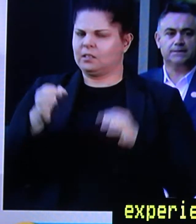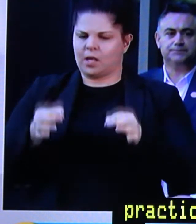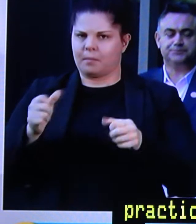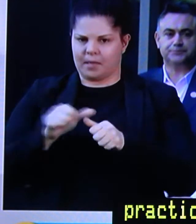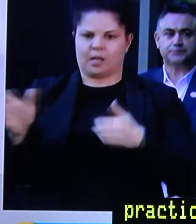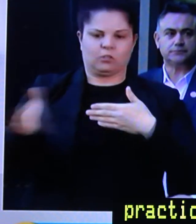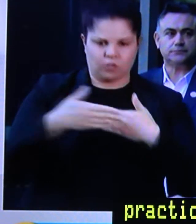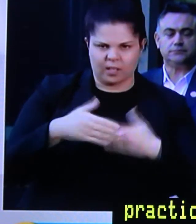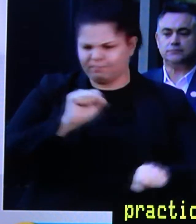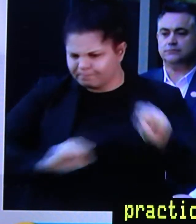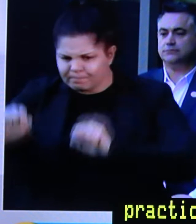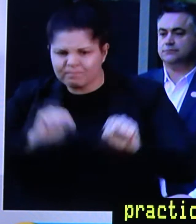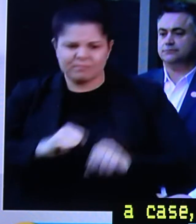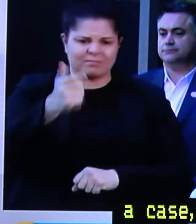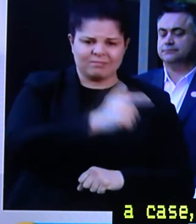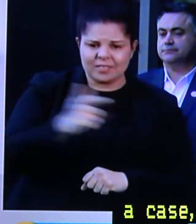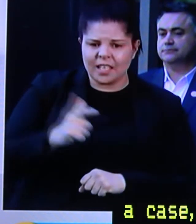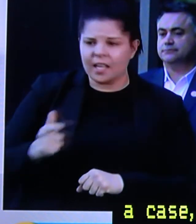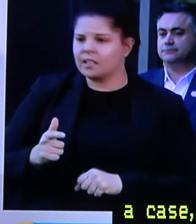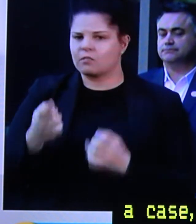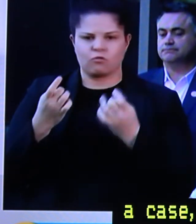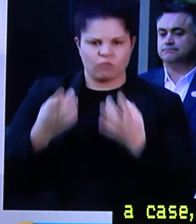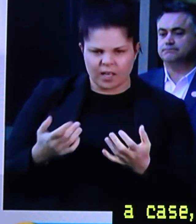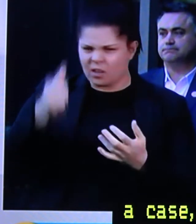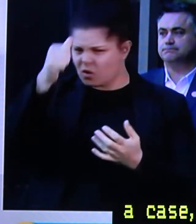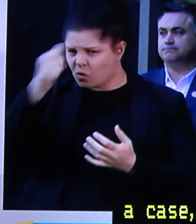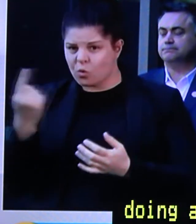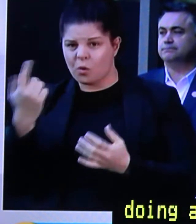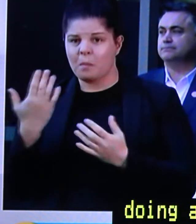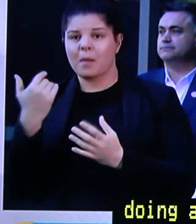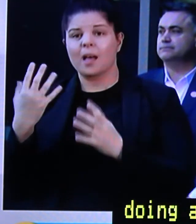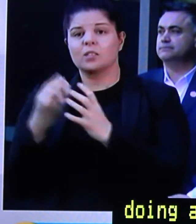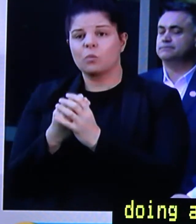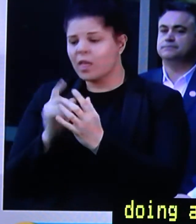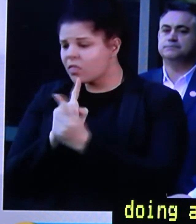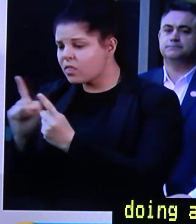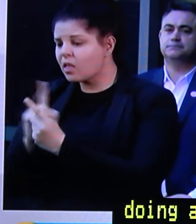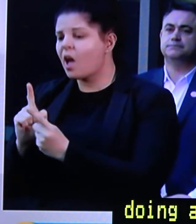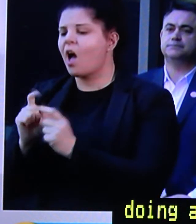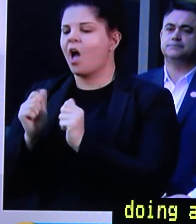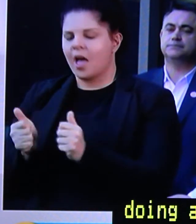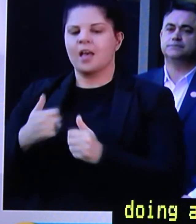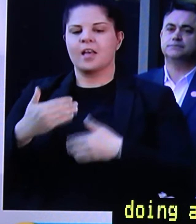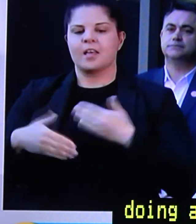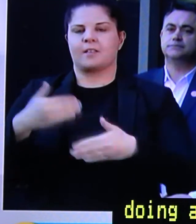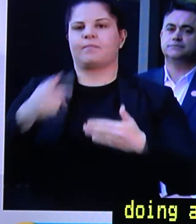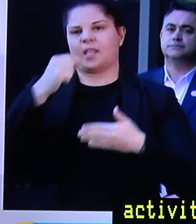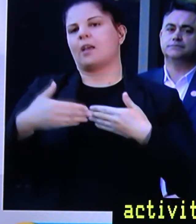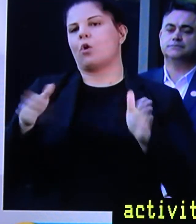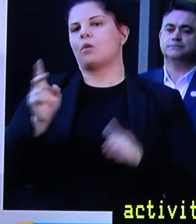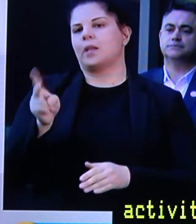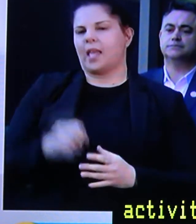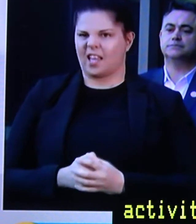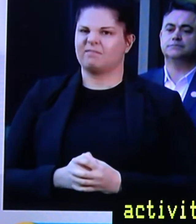resuming activities as soon as possible once contacts have been established. So whilst it's happened again today, I anticipate it will happen more